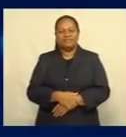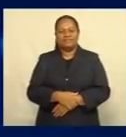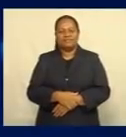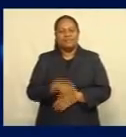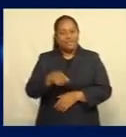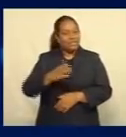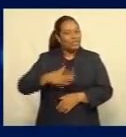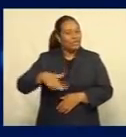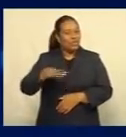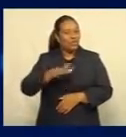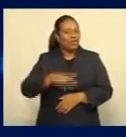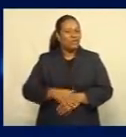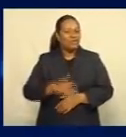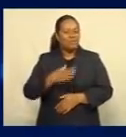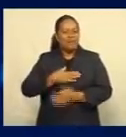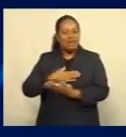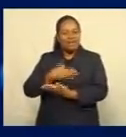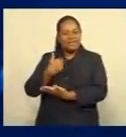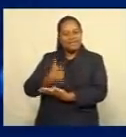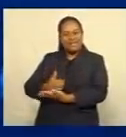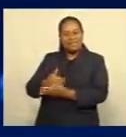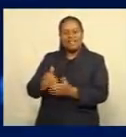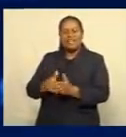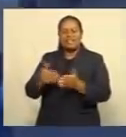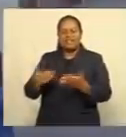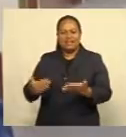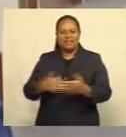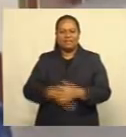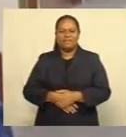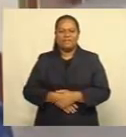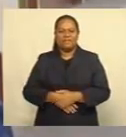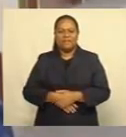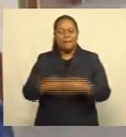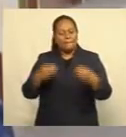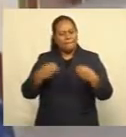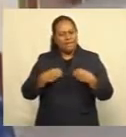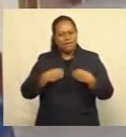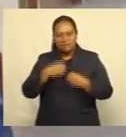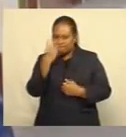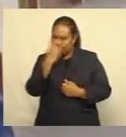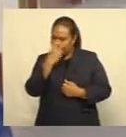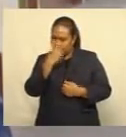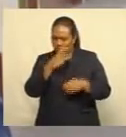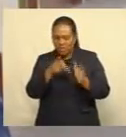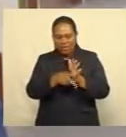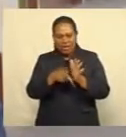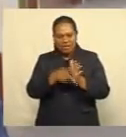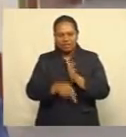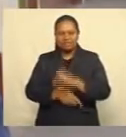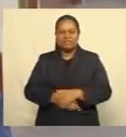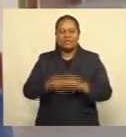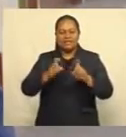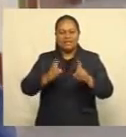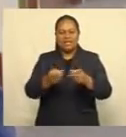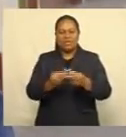That is the latest from my end, but coming up after the break, businesses monitored for price gouging. Stay with